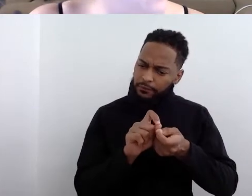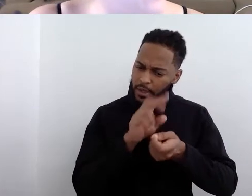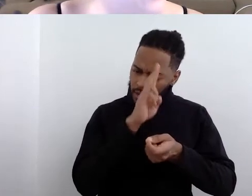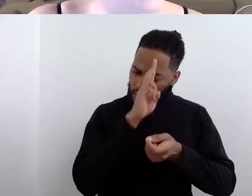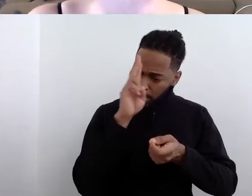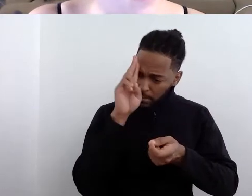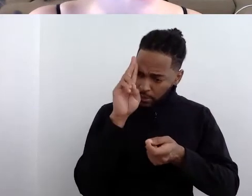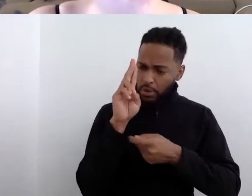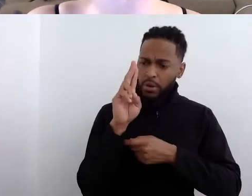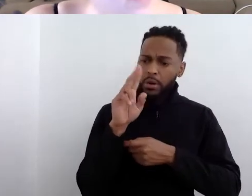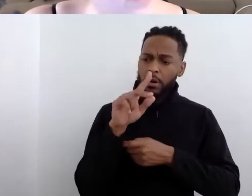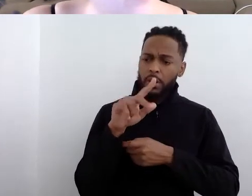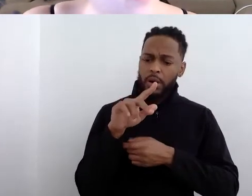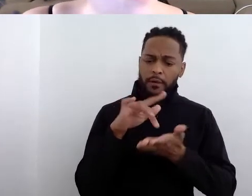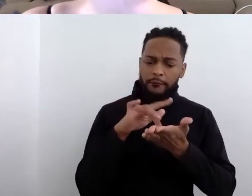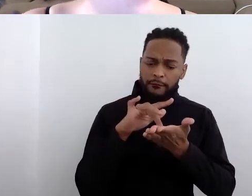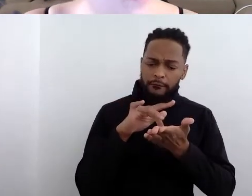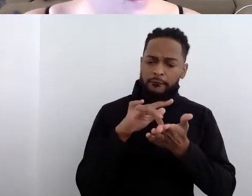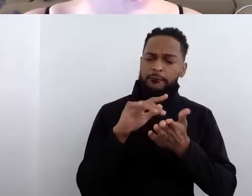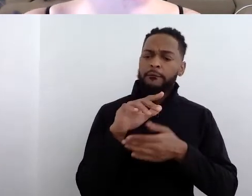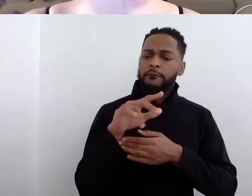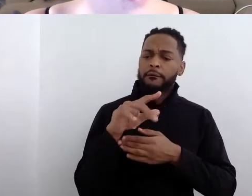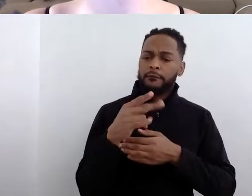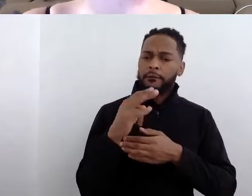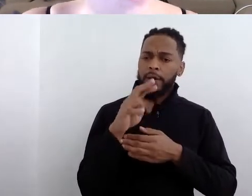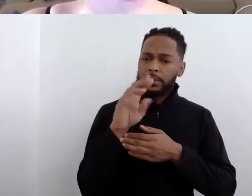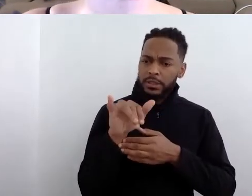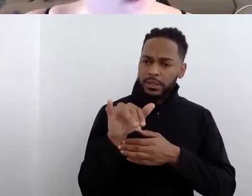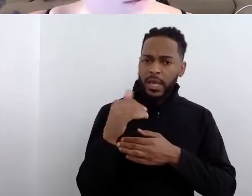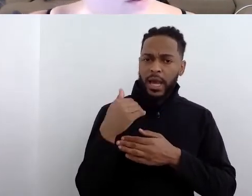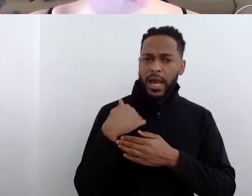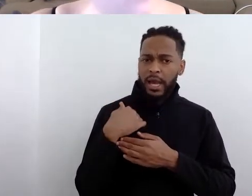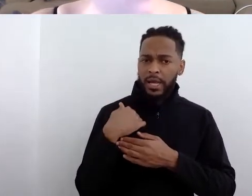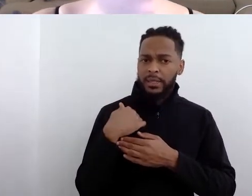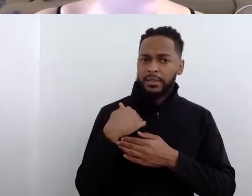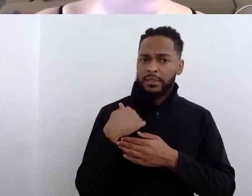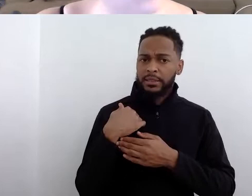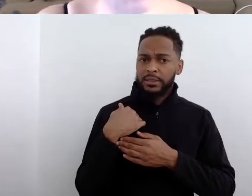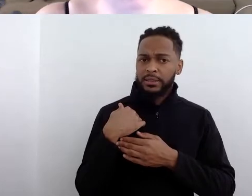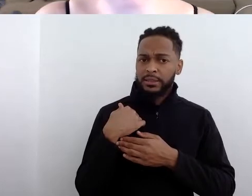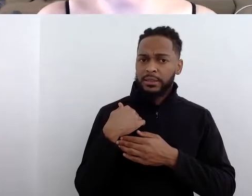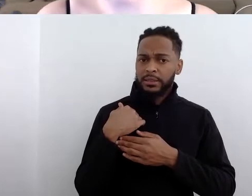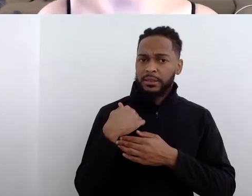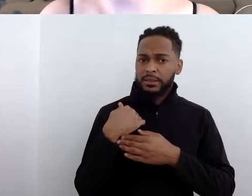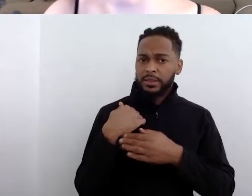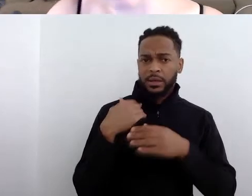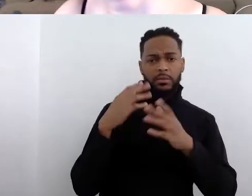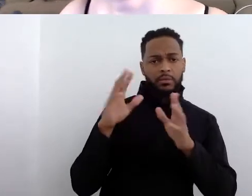has available device for ASL interpreters for deaf communities?